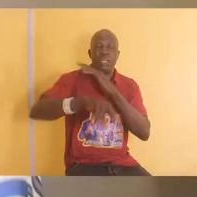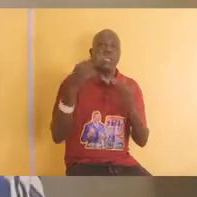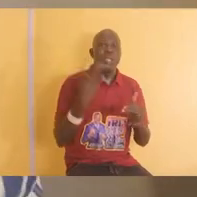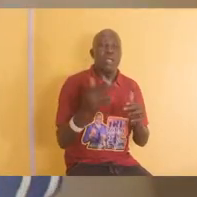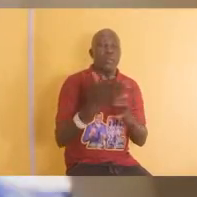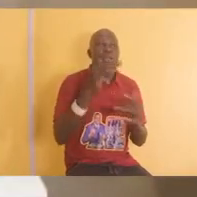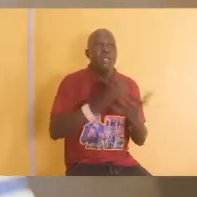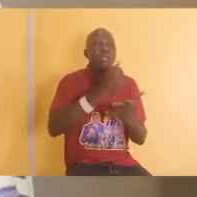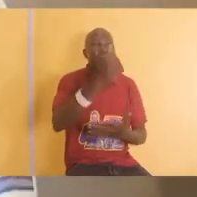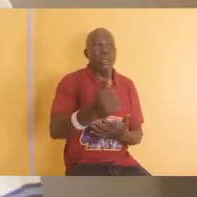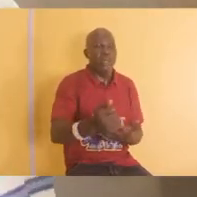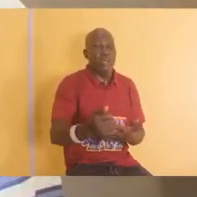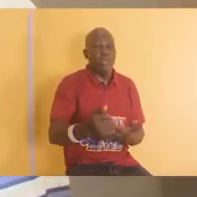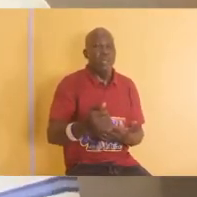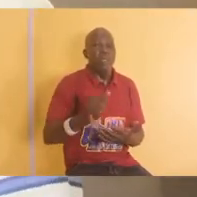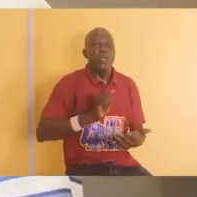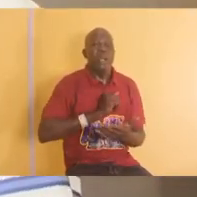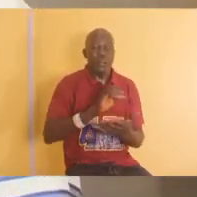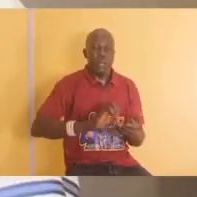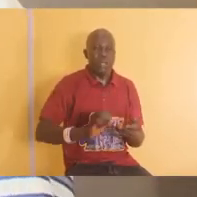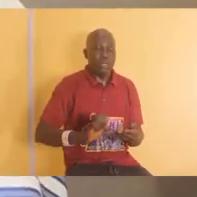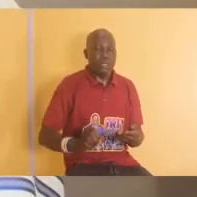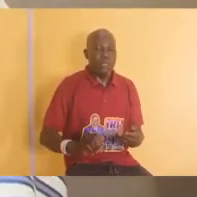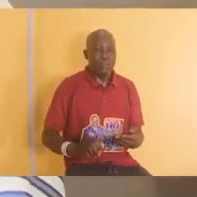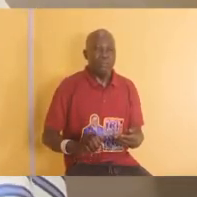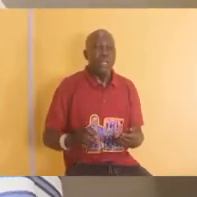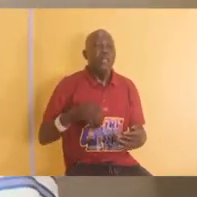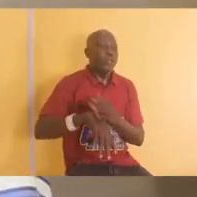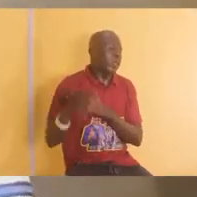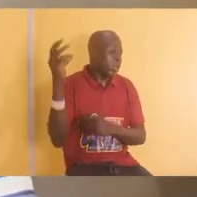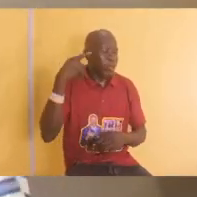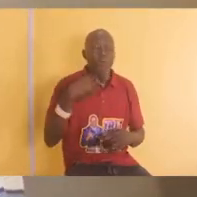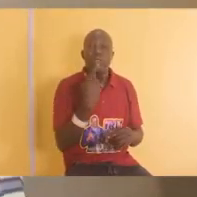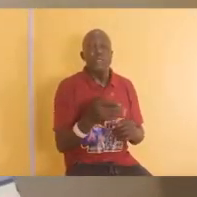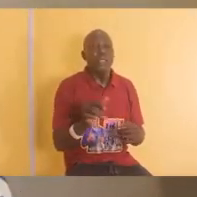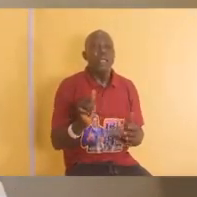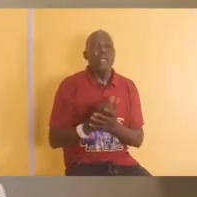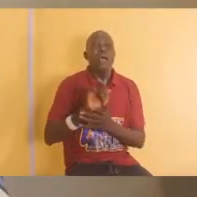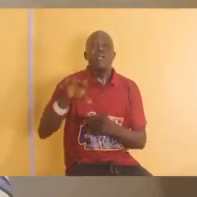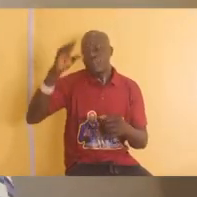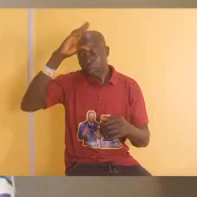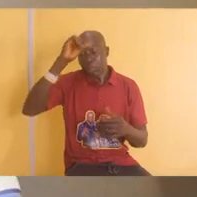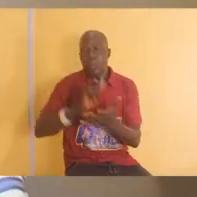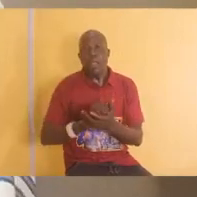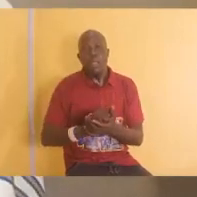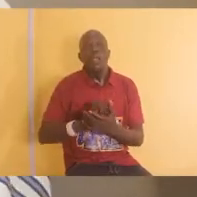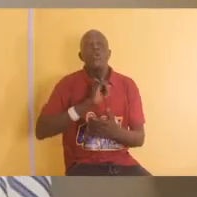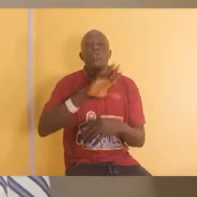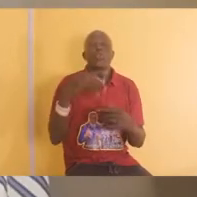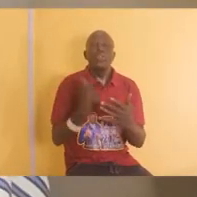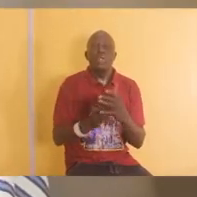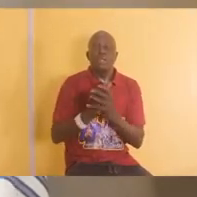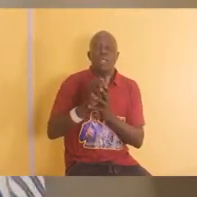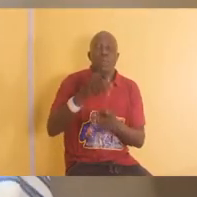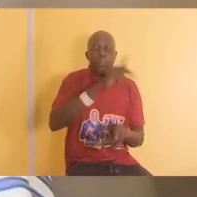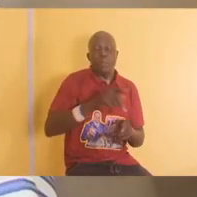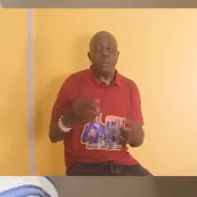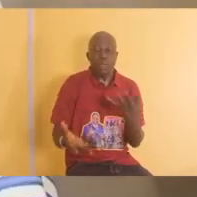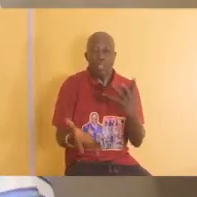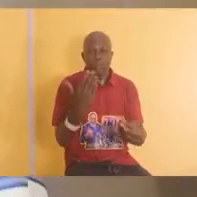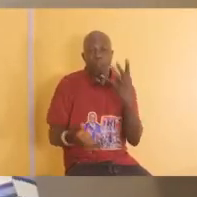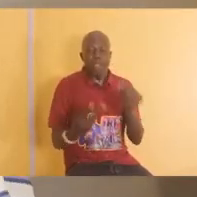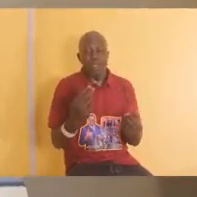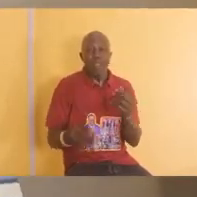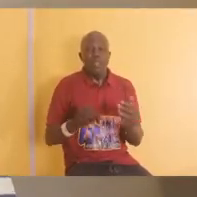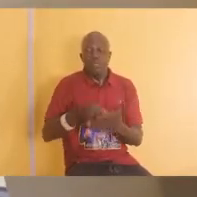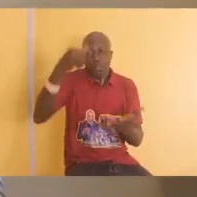life. In the name of Jesus, quickly write it. You read the voice of that woman and her husband that their passport got